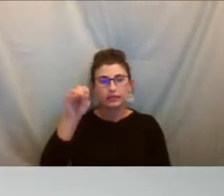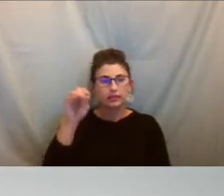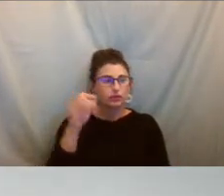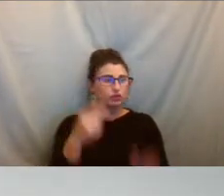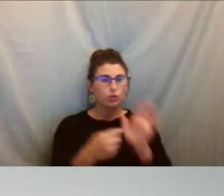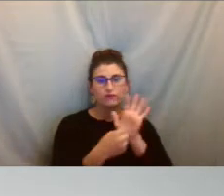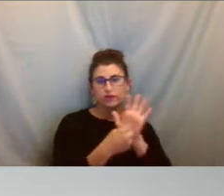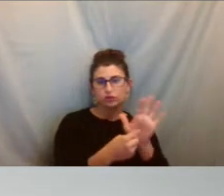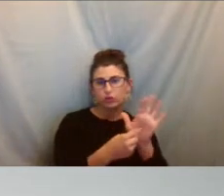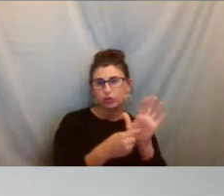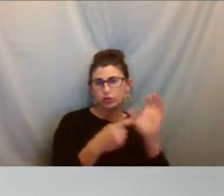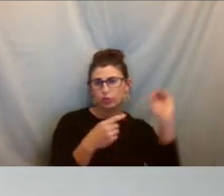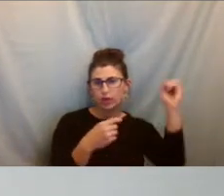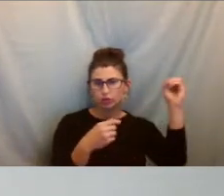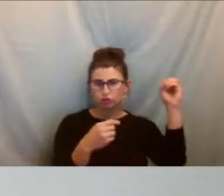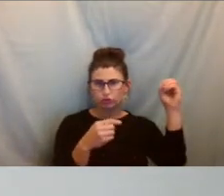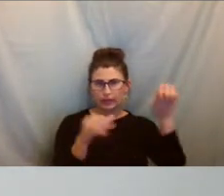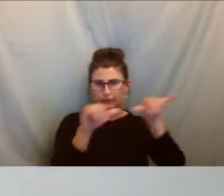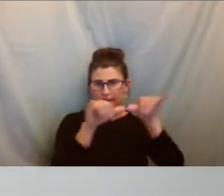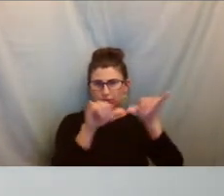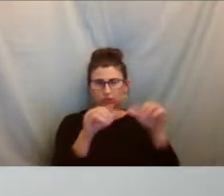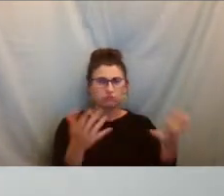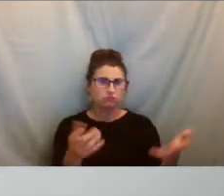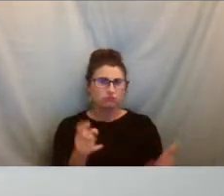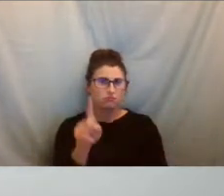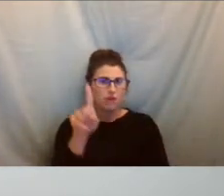a degree measurement, say I give you